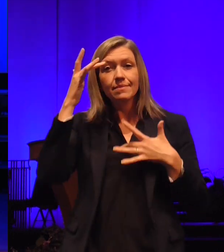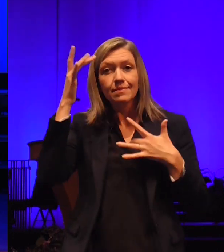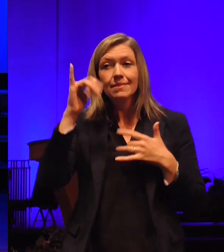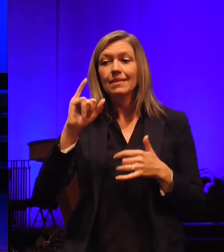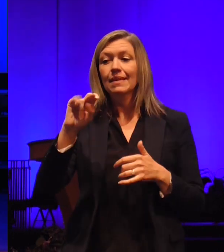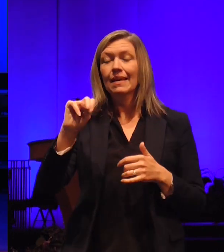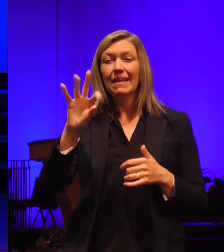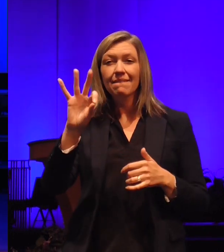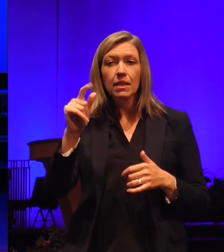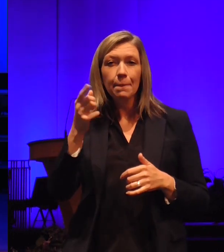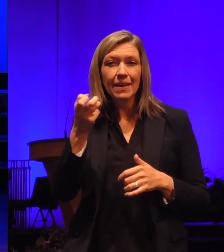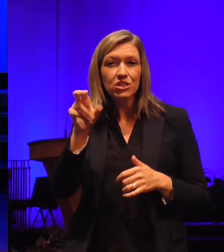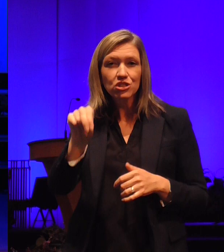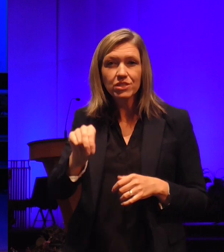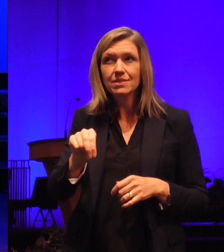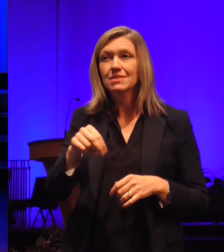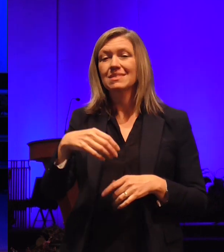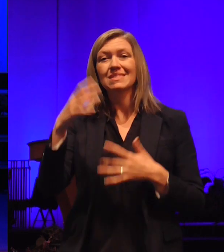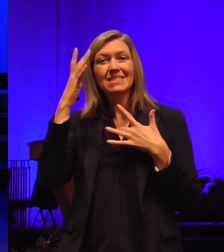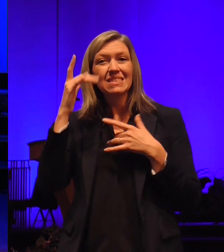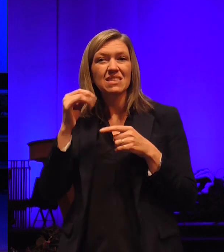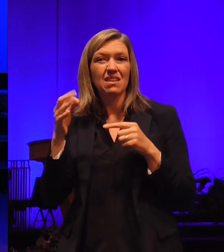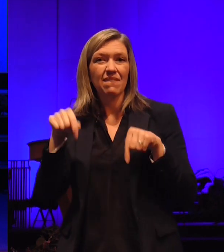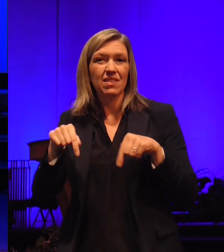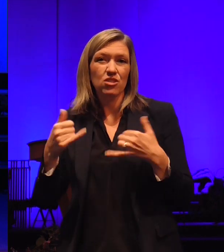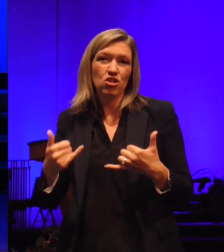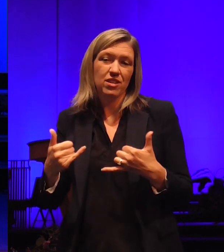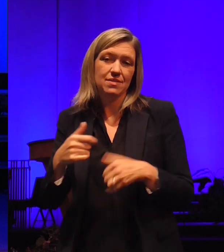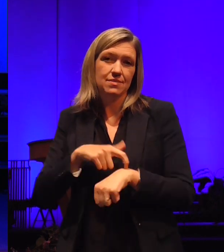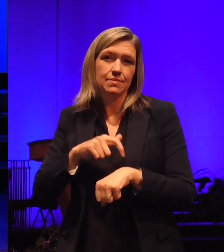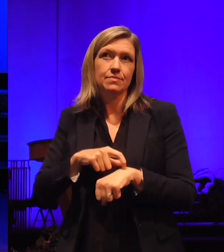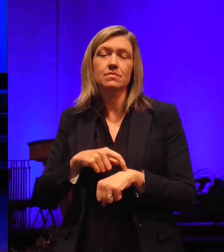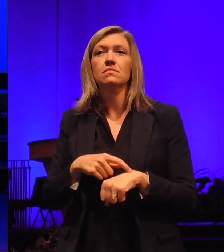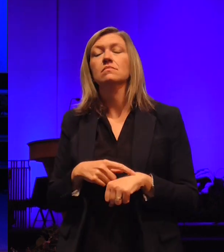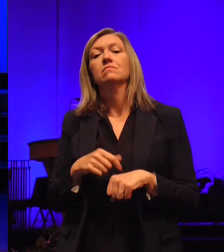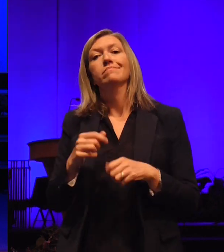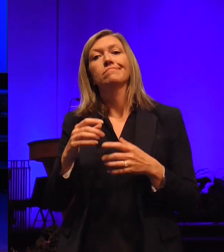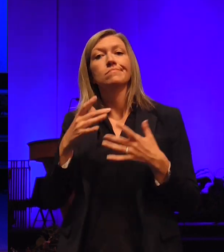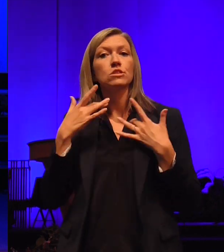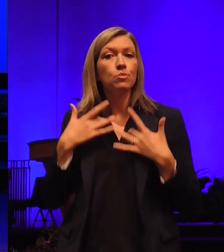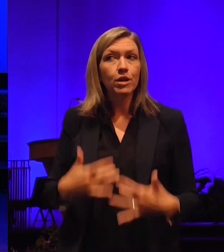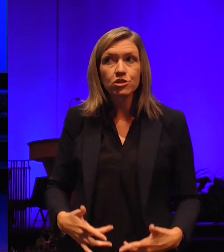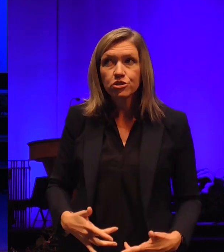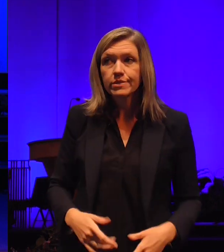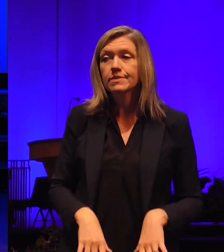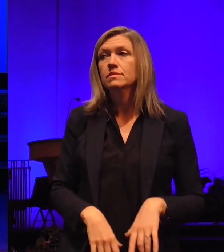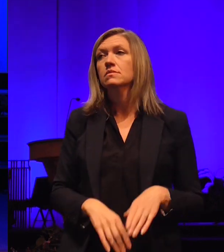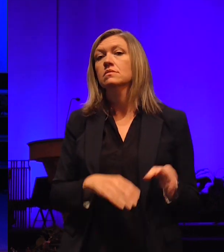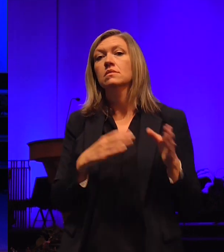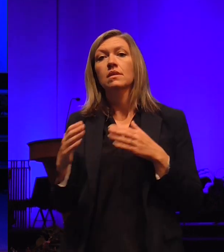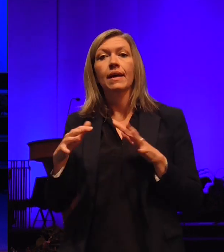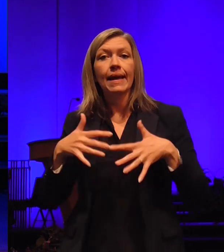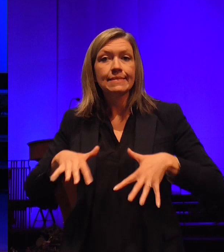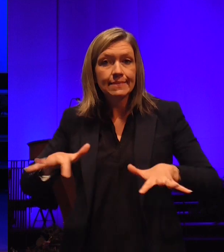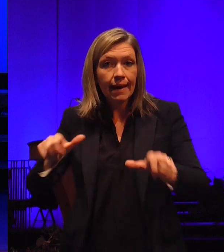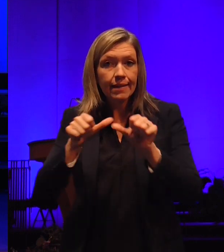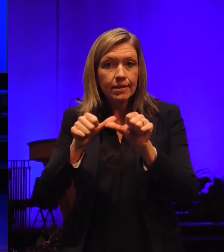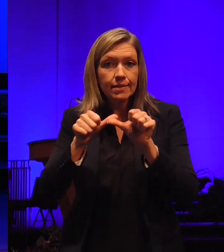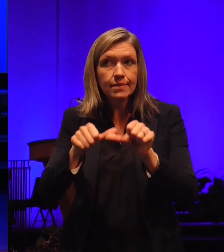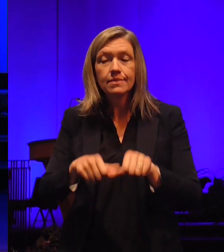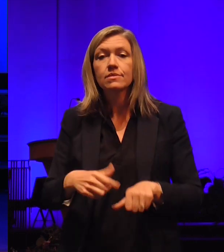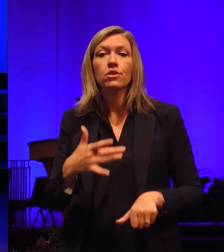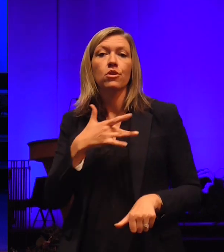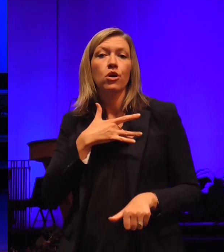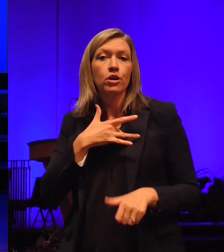of the 21st century such inflammation is associated with, including depression, chronic anxiety,